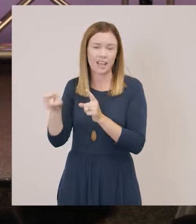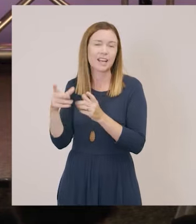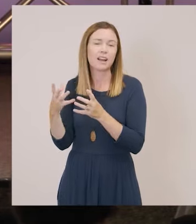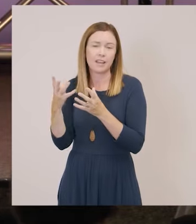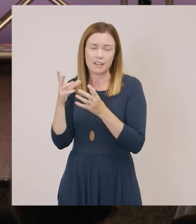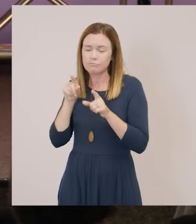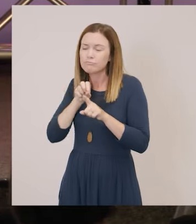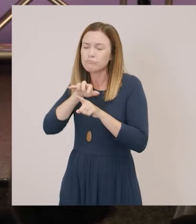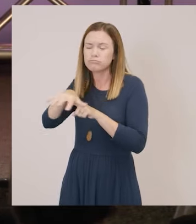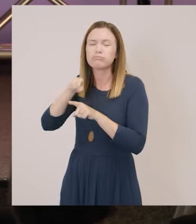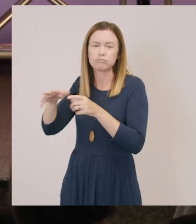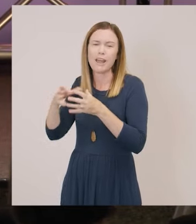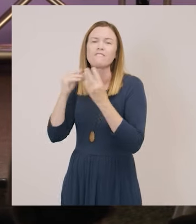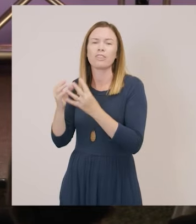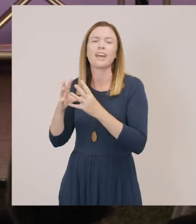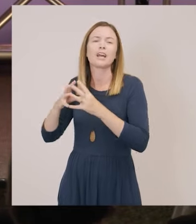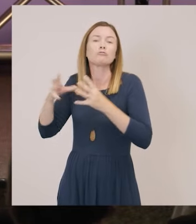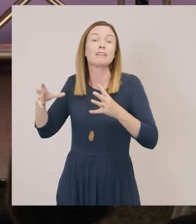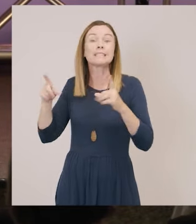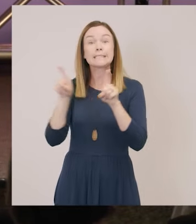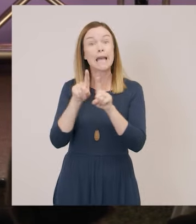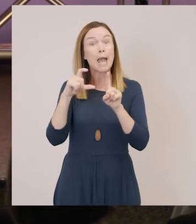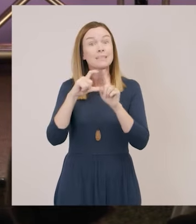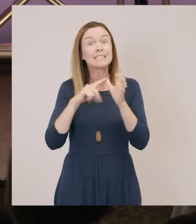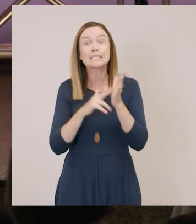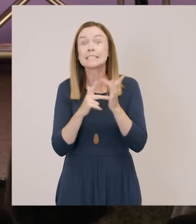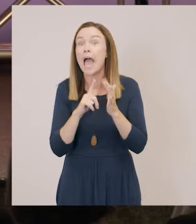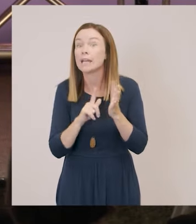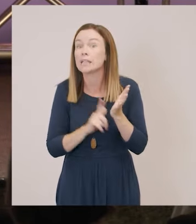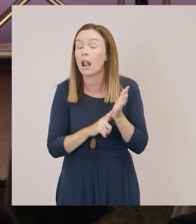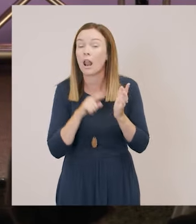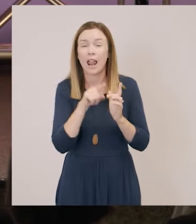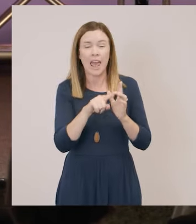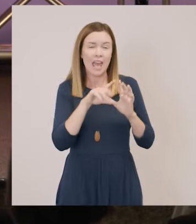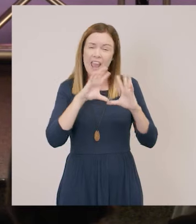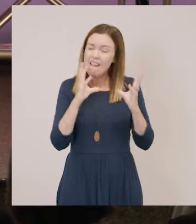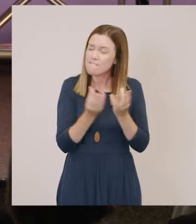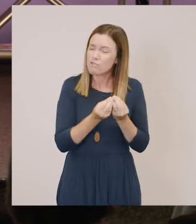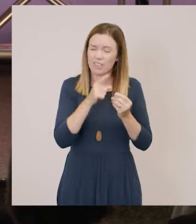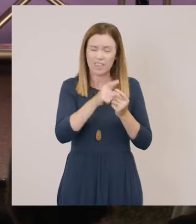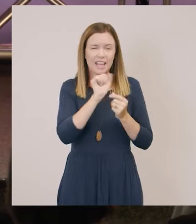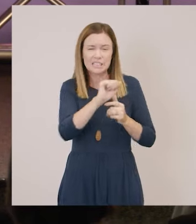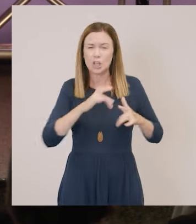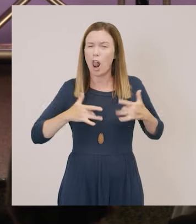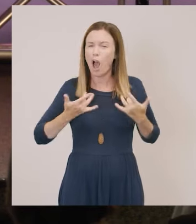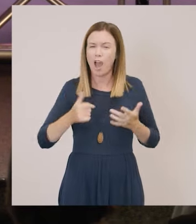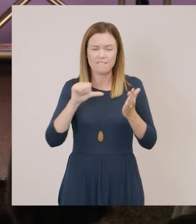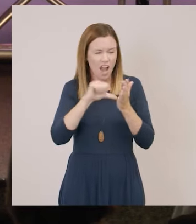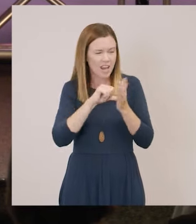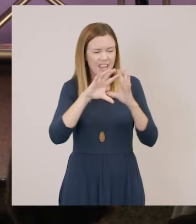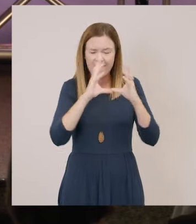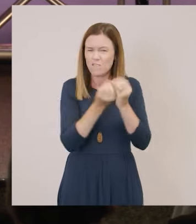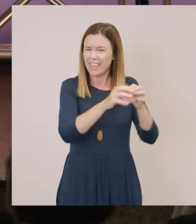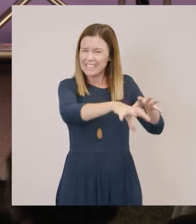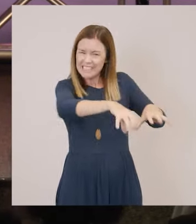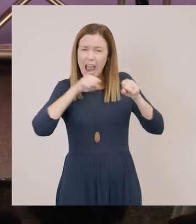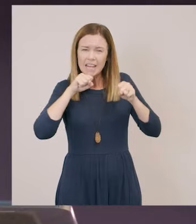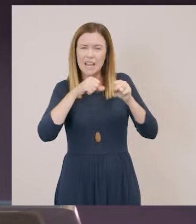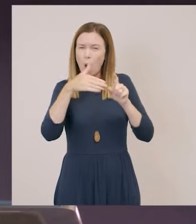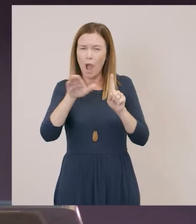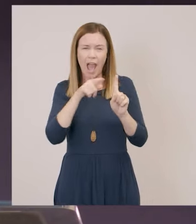he knew, everyone he knew, and taken into exile as a young man. Everything in his life was stripped away, even his name. And yet